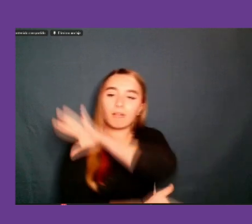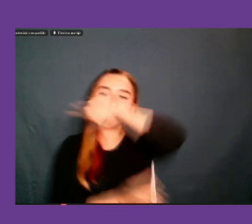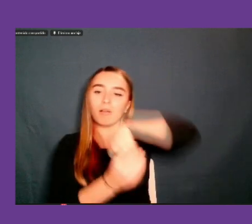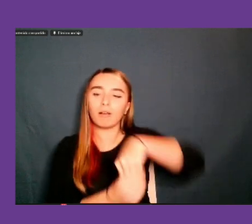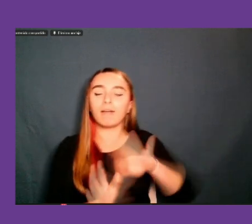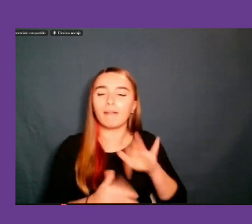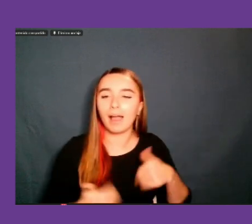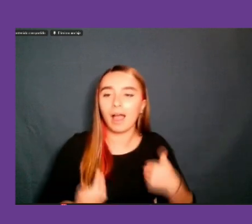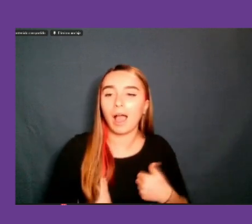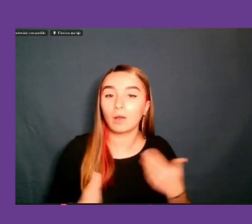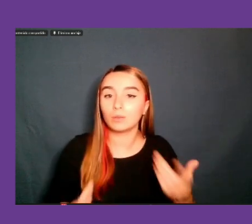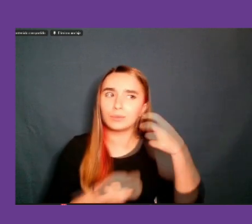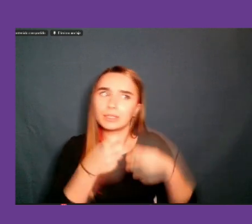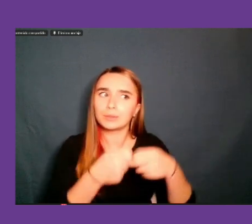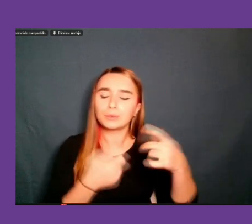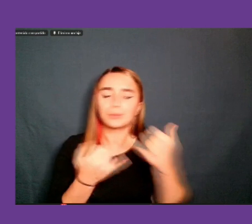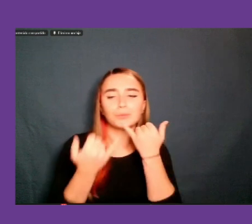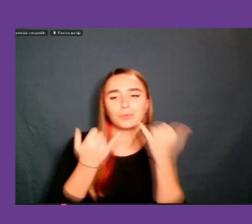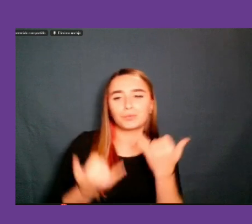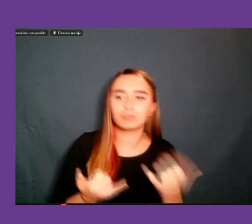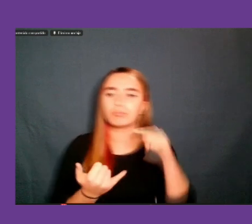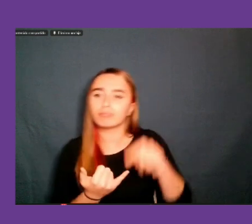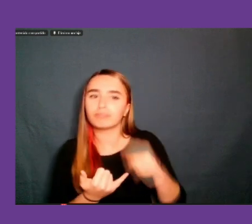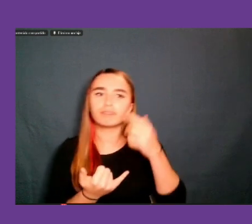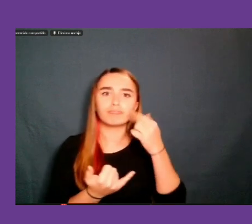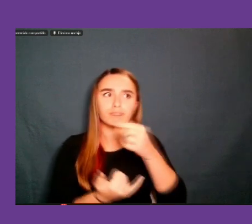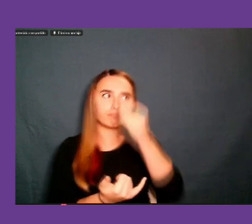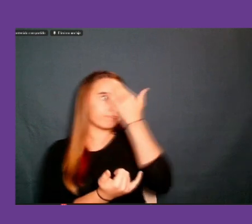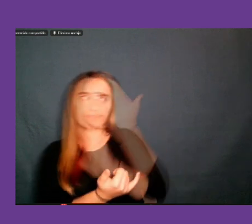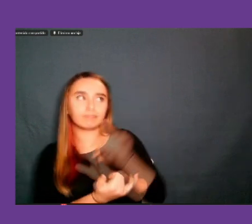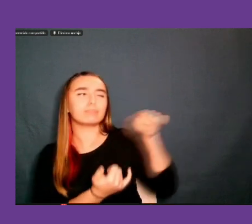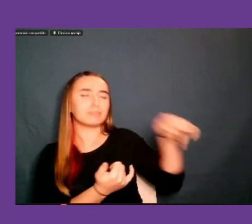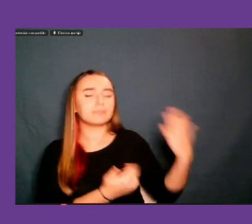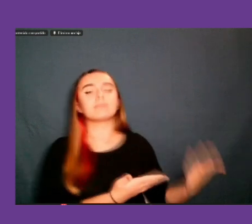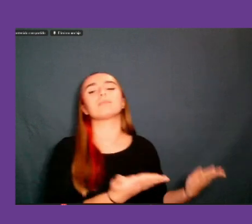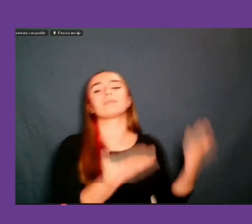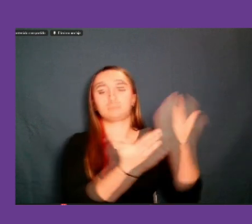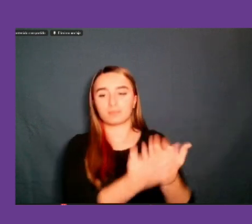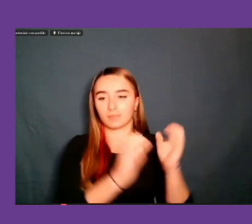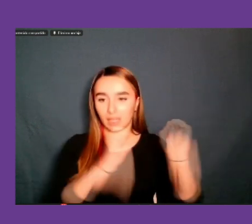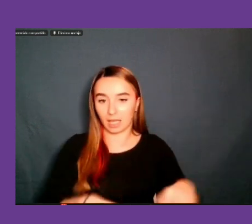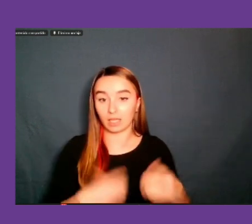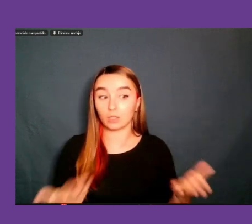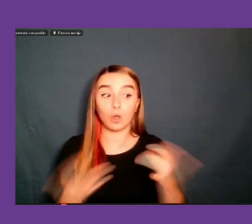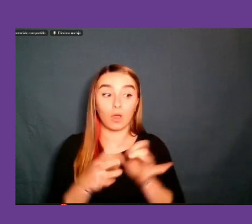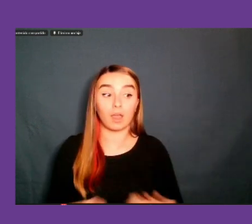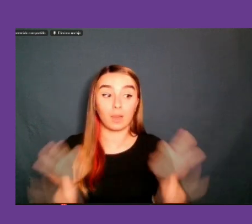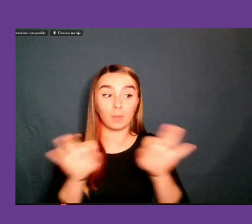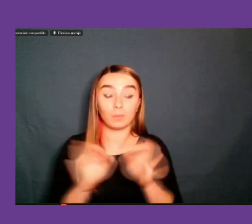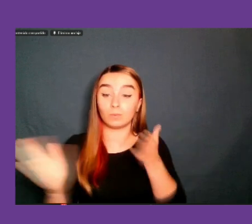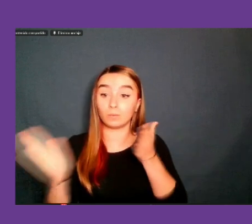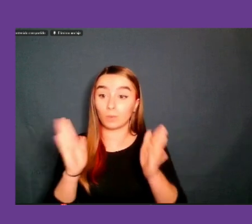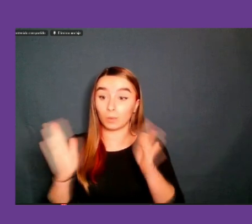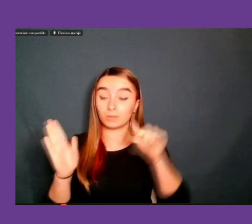electrotechnical issues that is out of our knowledge. So it's very important that when we get into standardization, we also